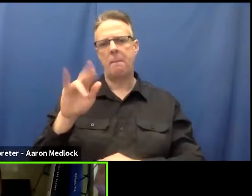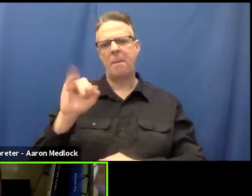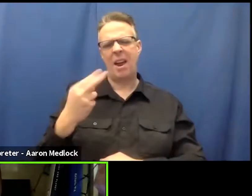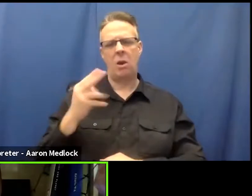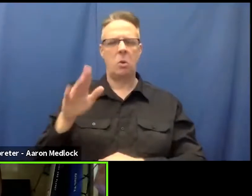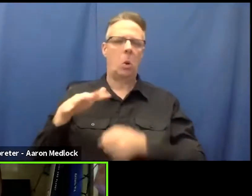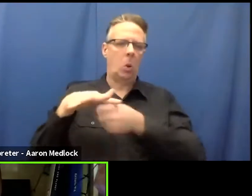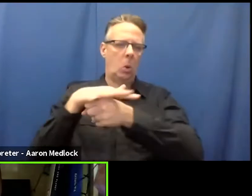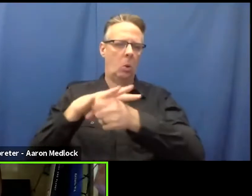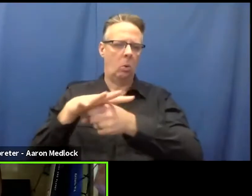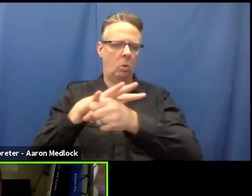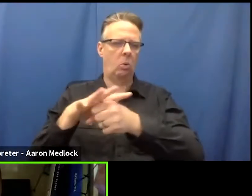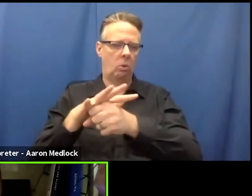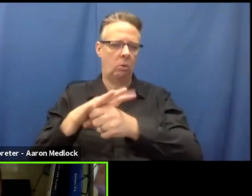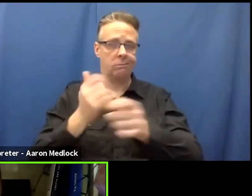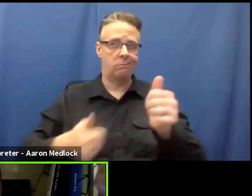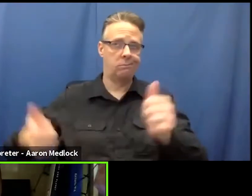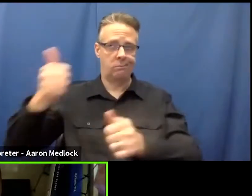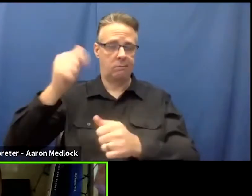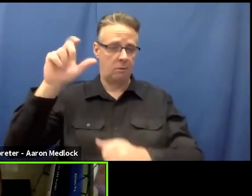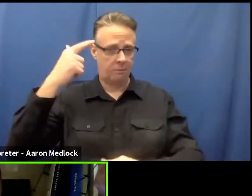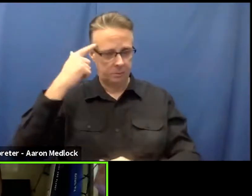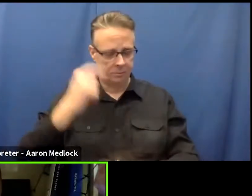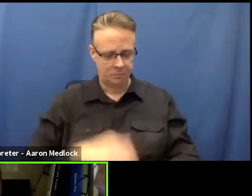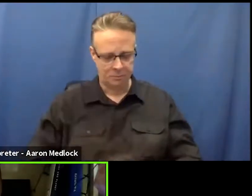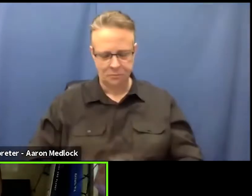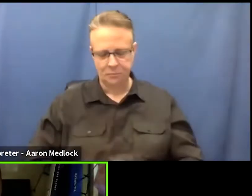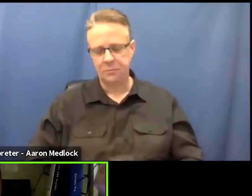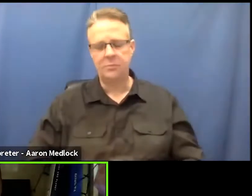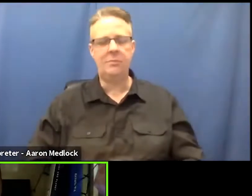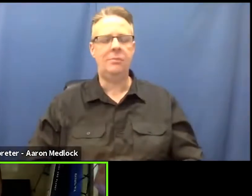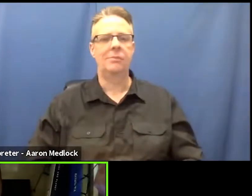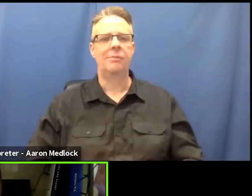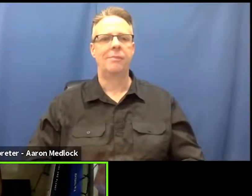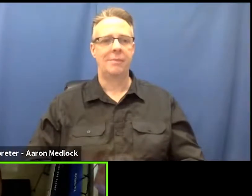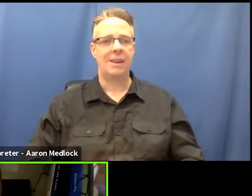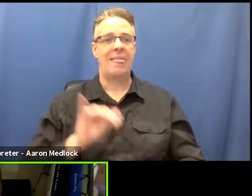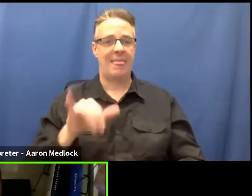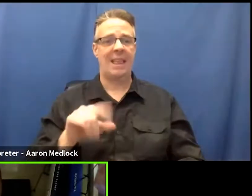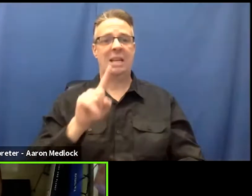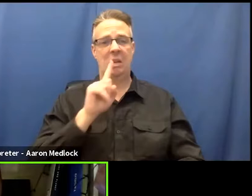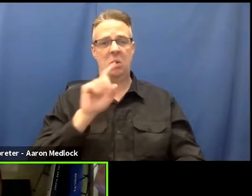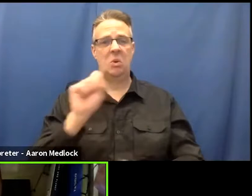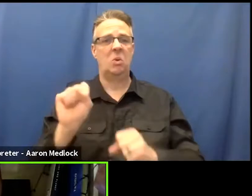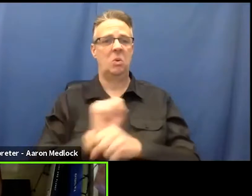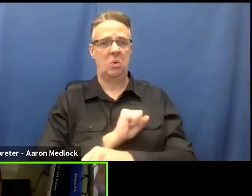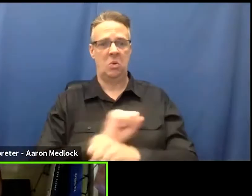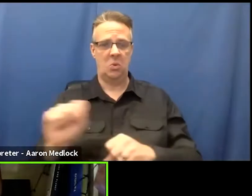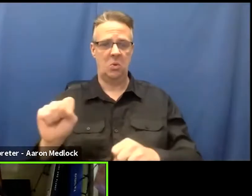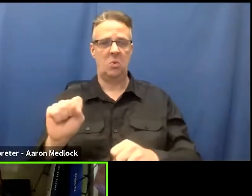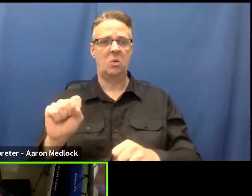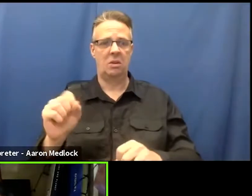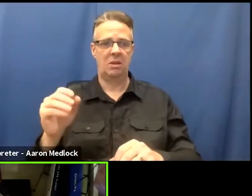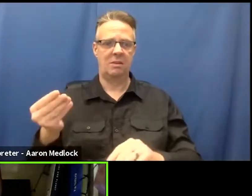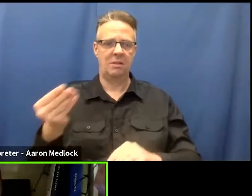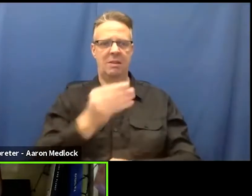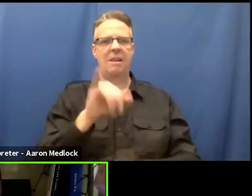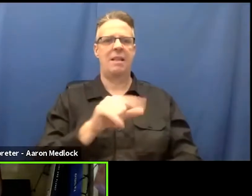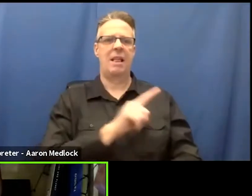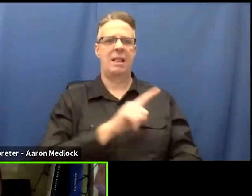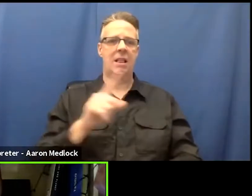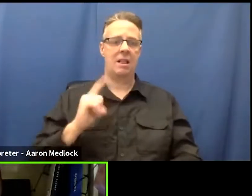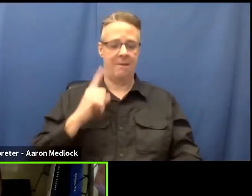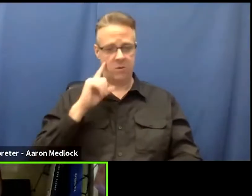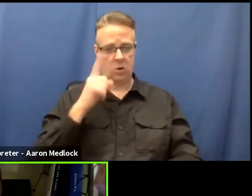local authorities. And it literally put into legislation back then the idea of deserving